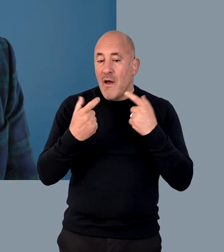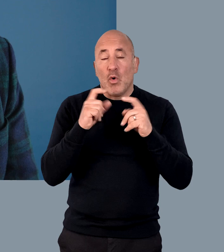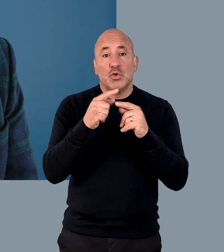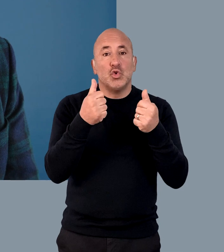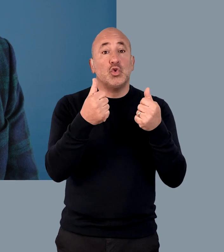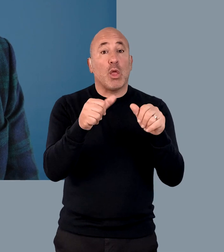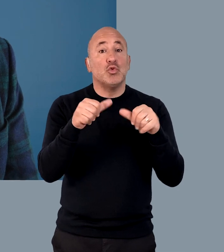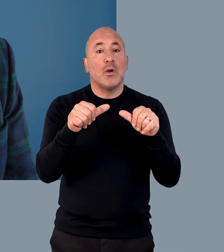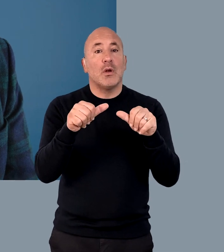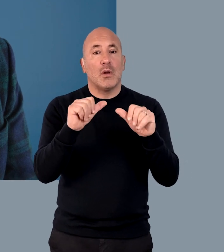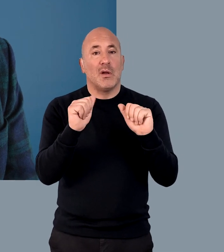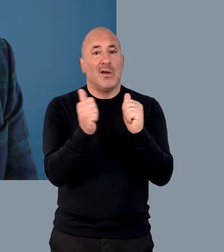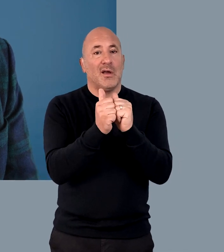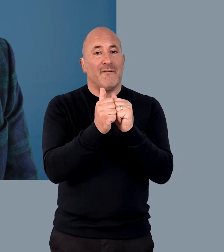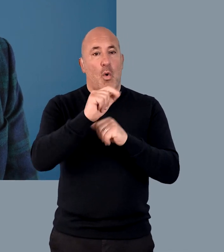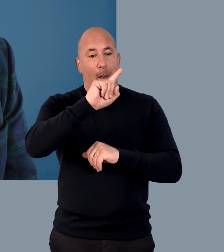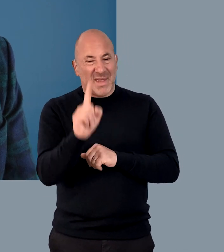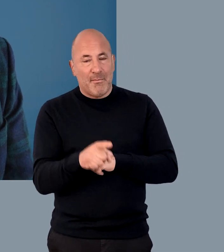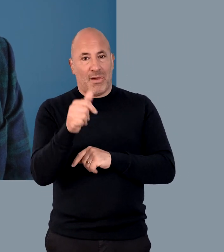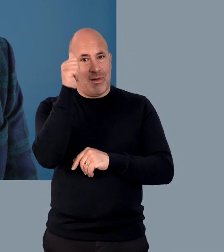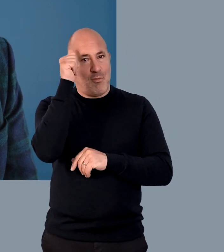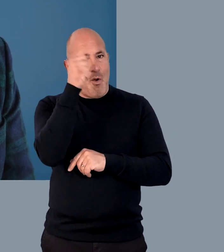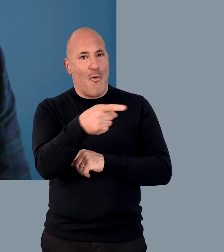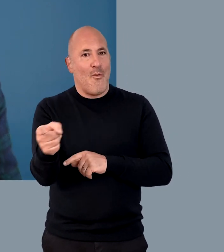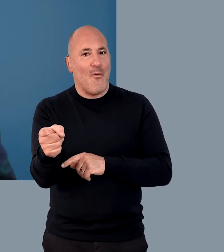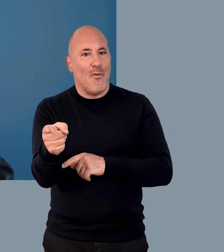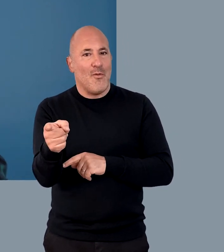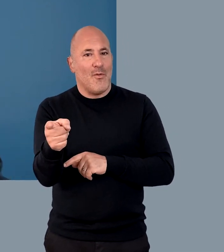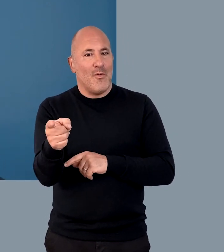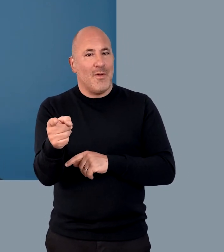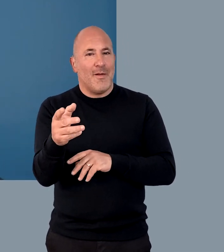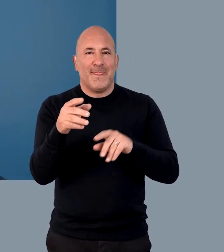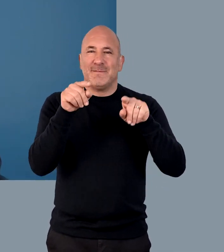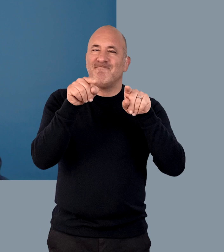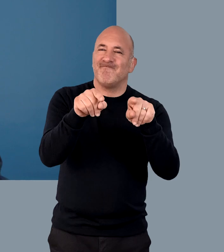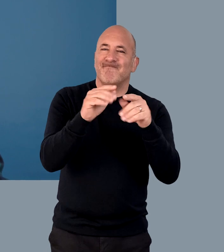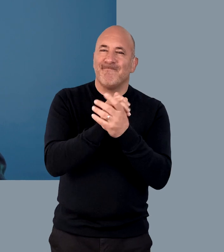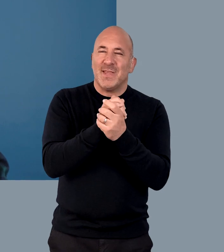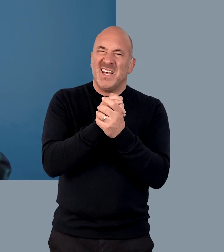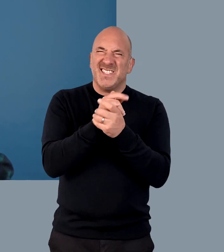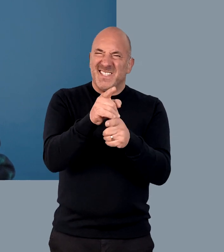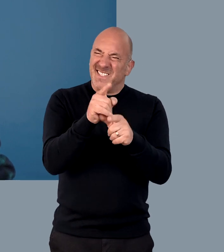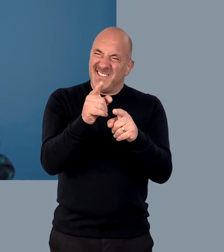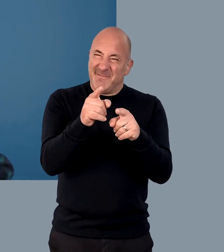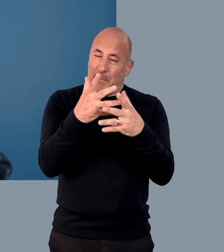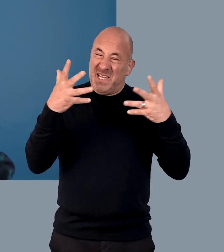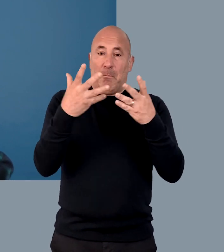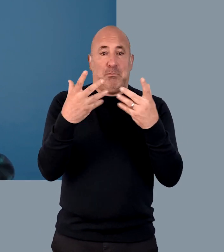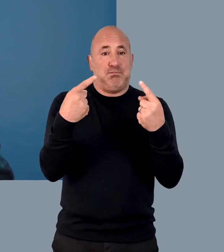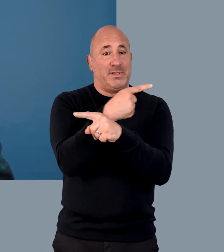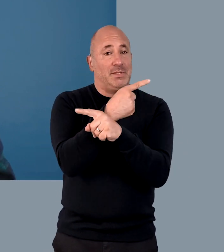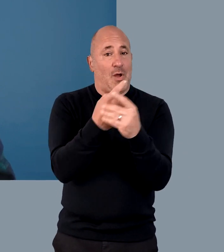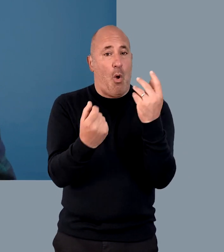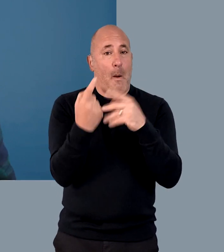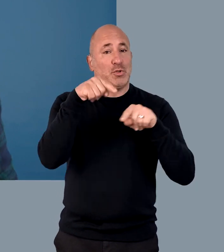actually find solutions, for all people, and I think one of the